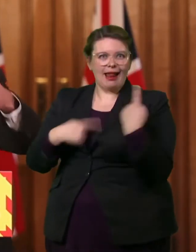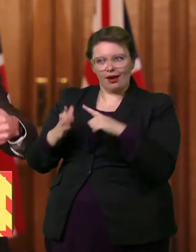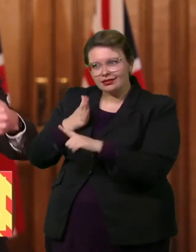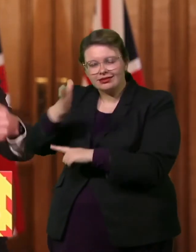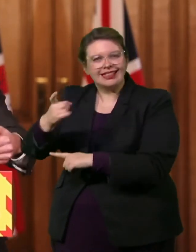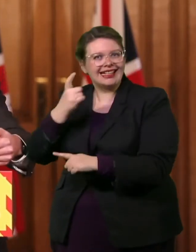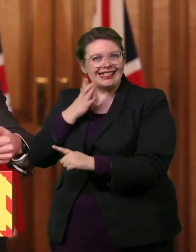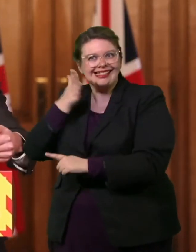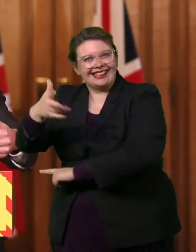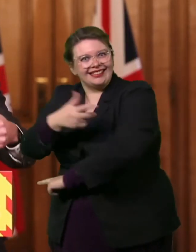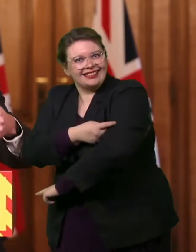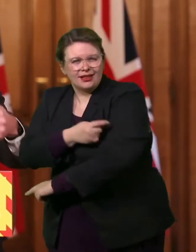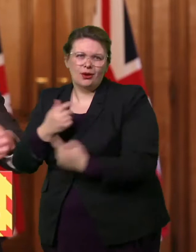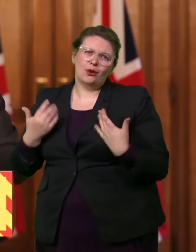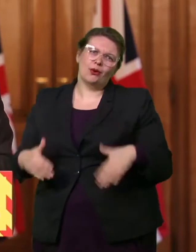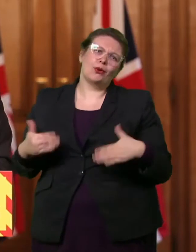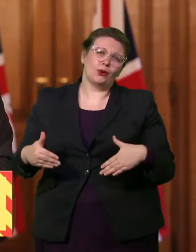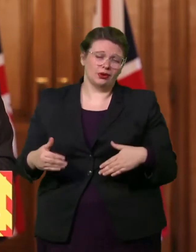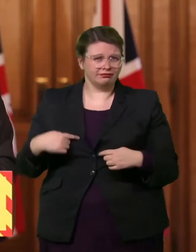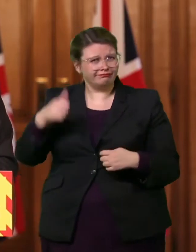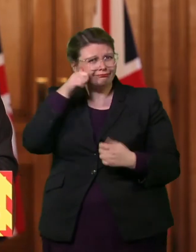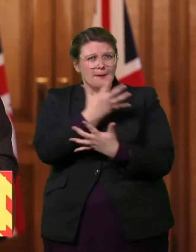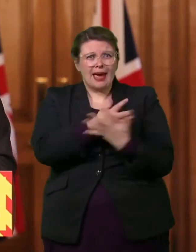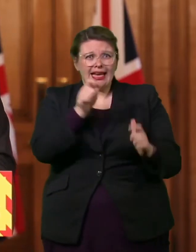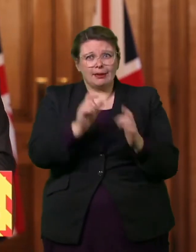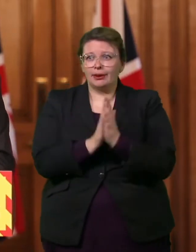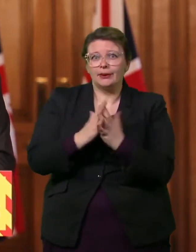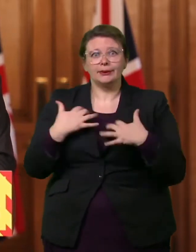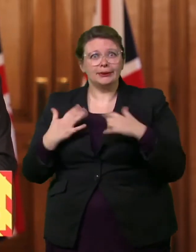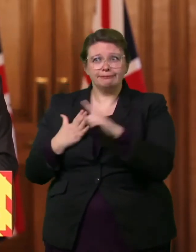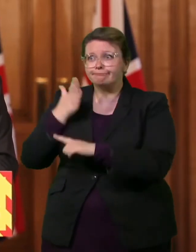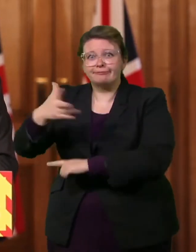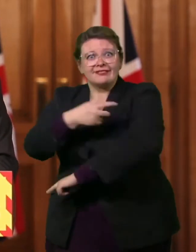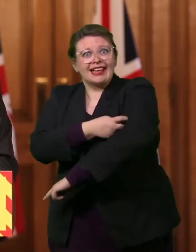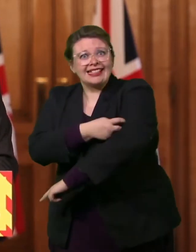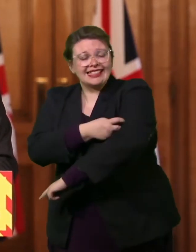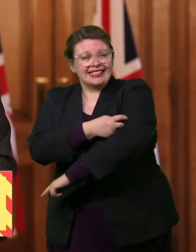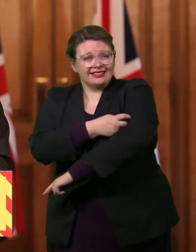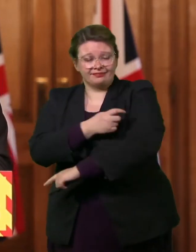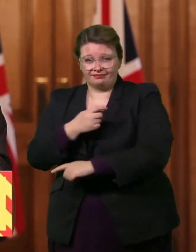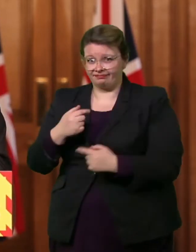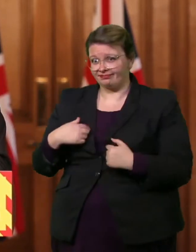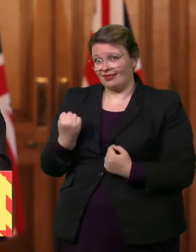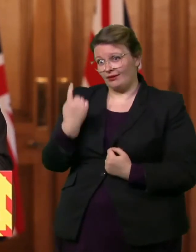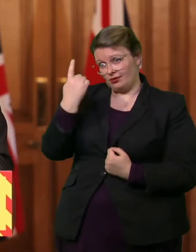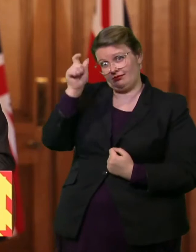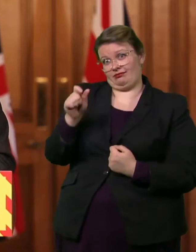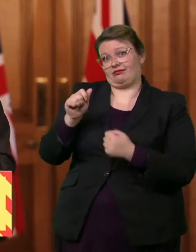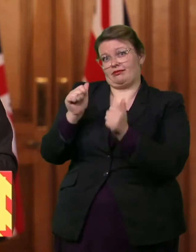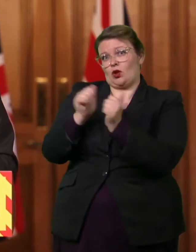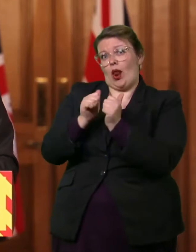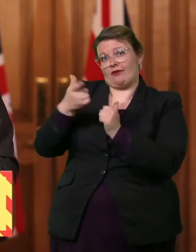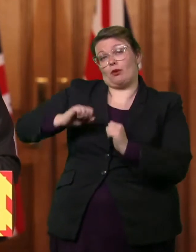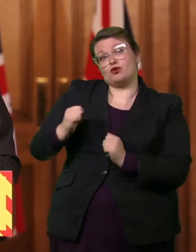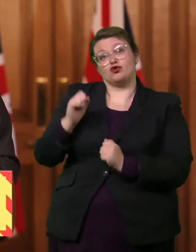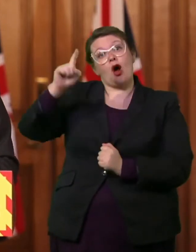coming forwards too. As my colleague Derek Grieve, who heads up Scotland's rollout, told Her Majesty the Queen, he'd like